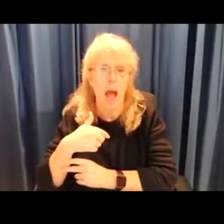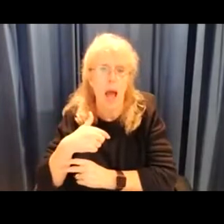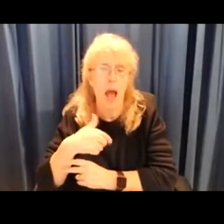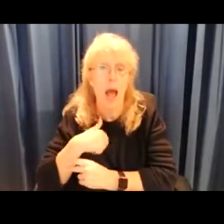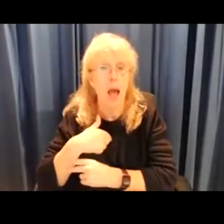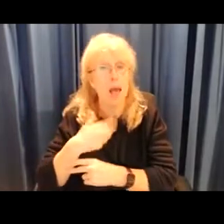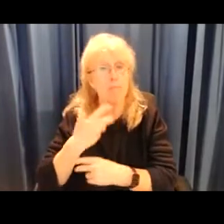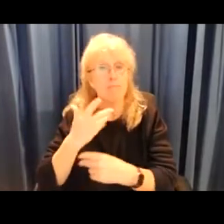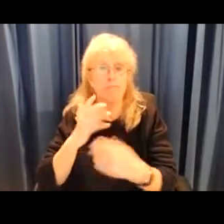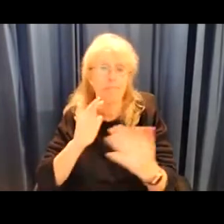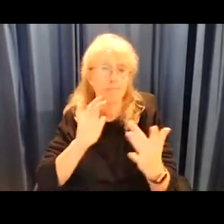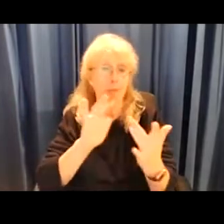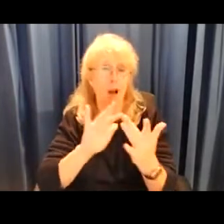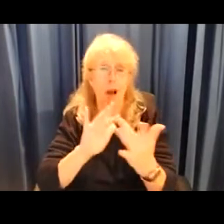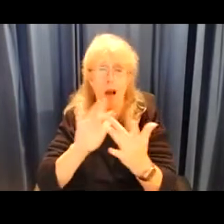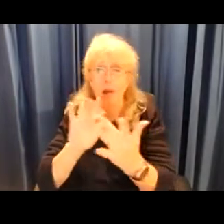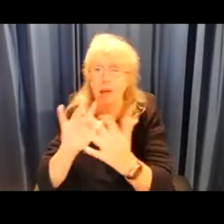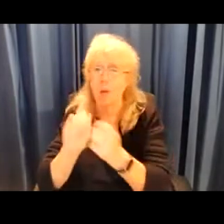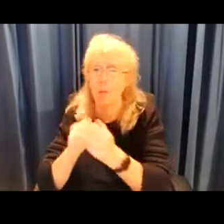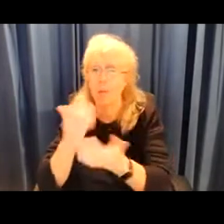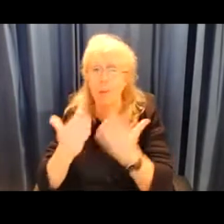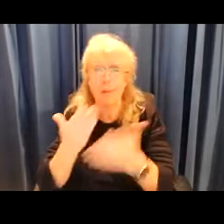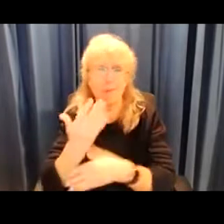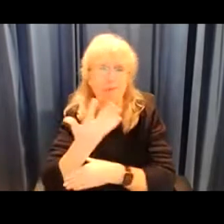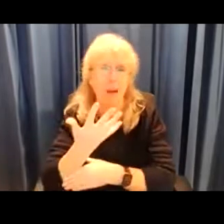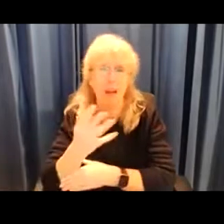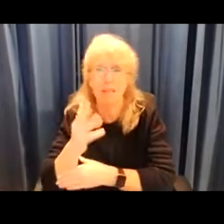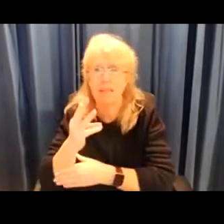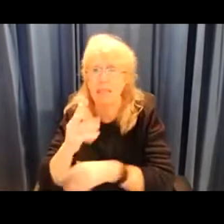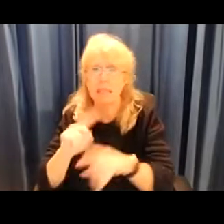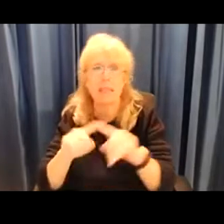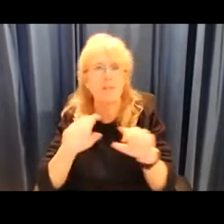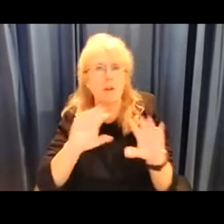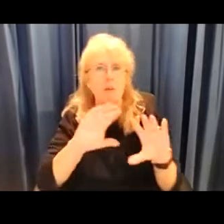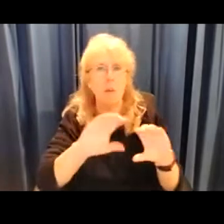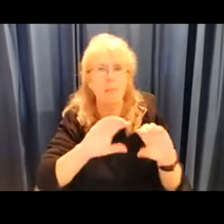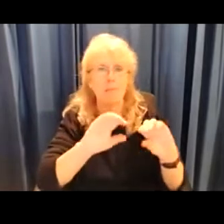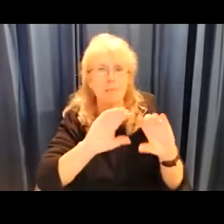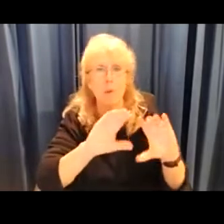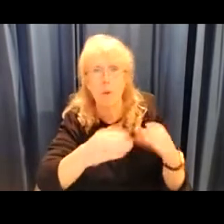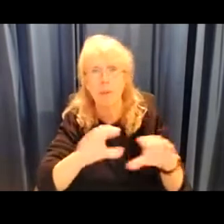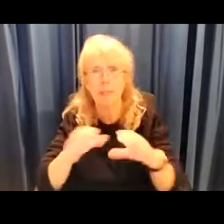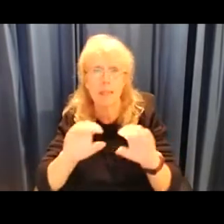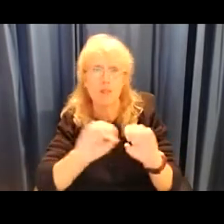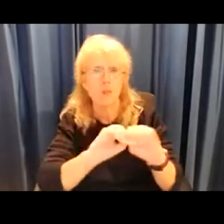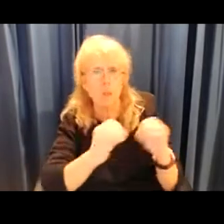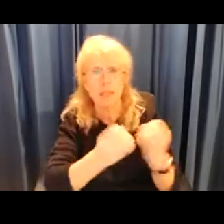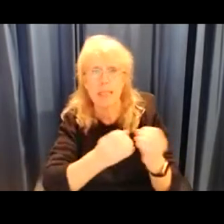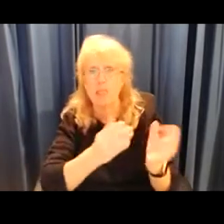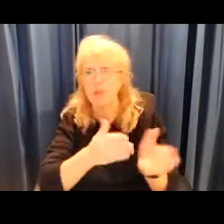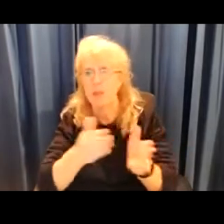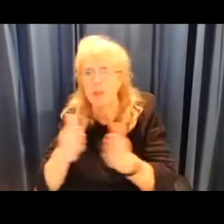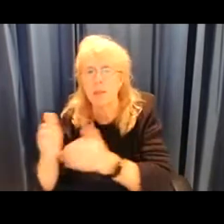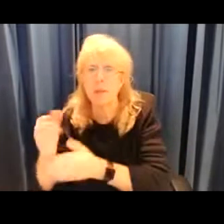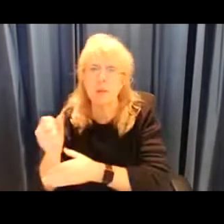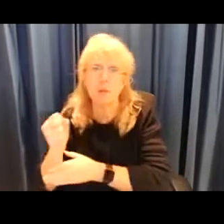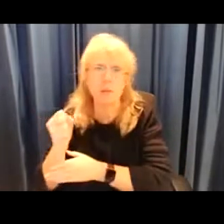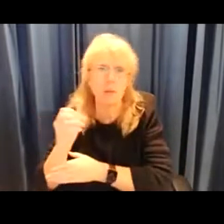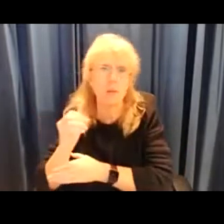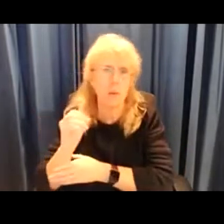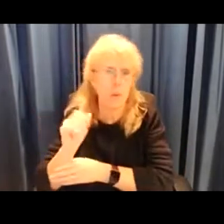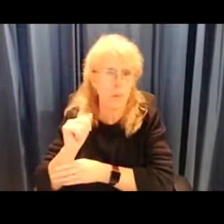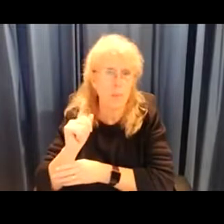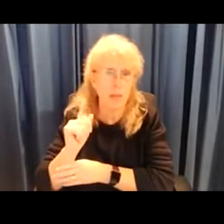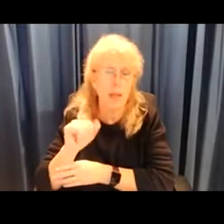contact with probably 5 or 6 organizations at least, local organizations. So if you